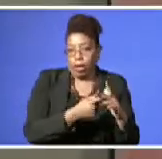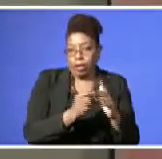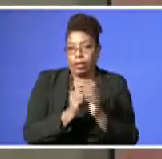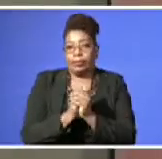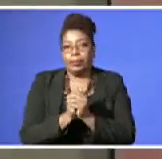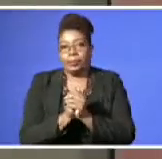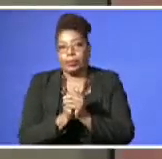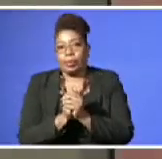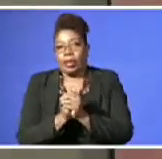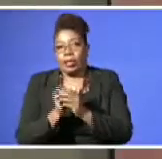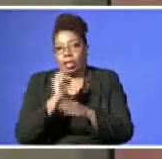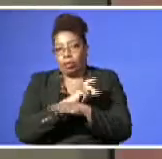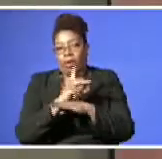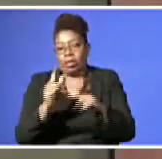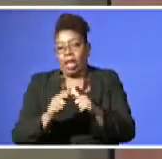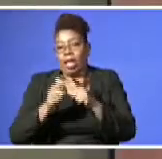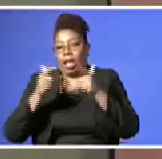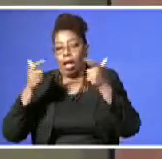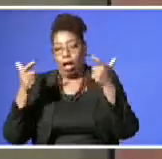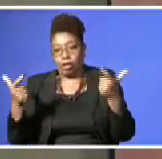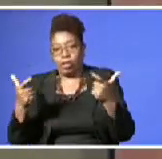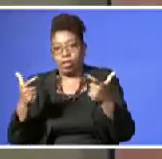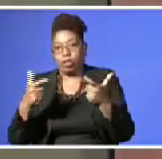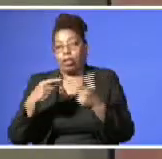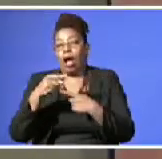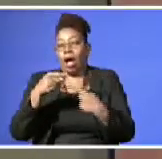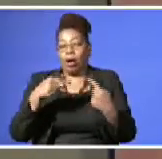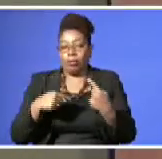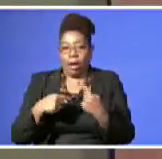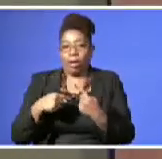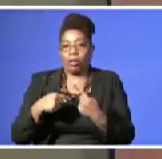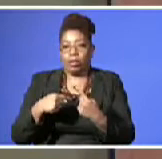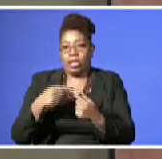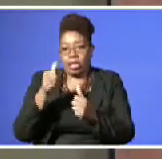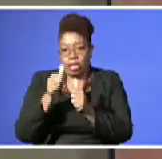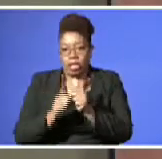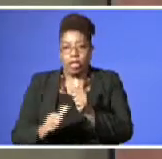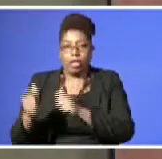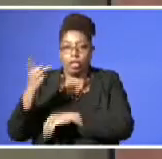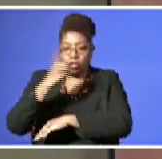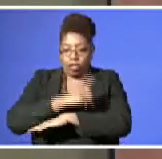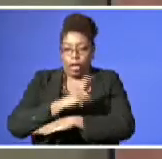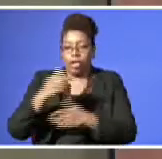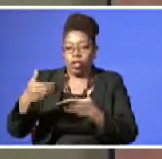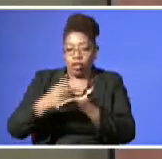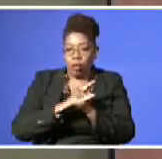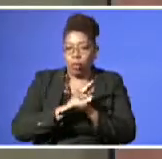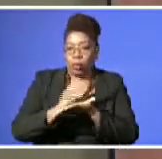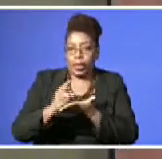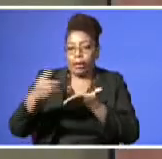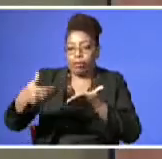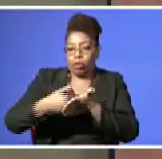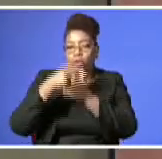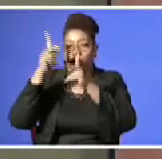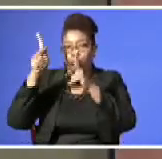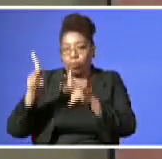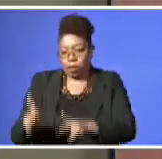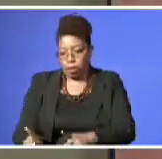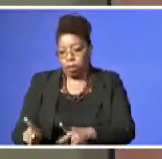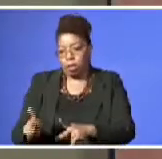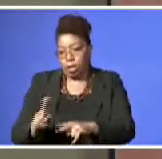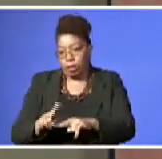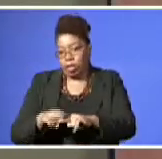Now, New Providence accounts for the largest amount of COVID-19 cases each day, and over the past week, new cases have been on a decline